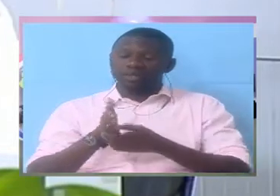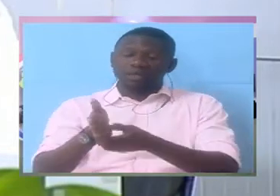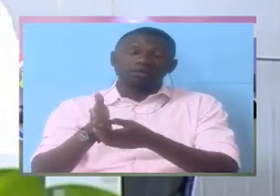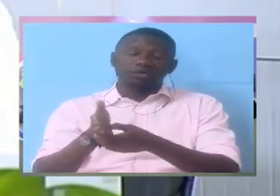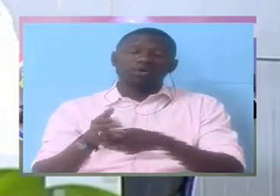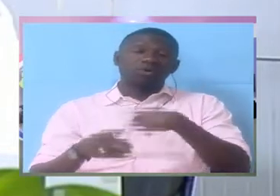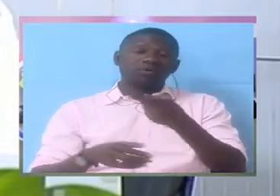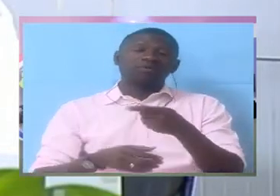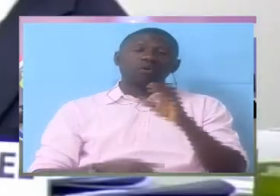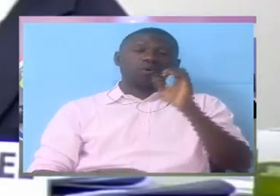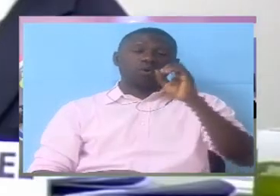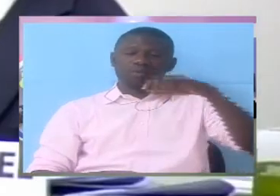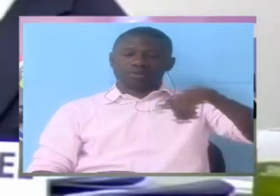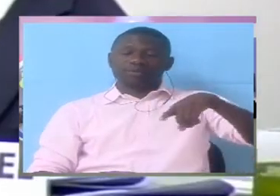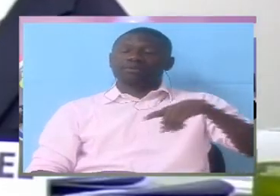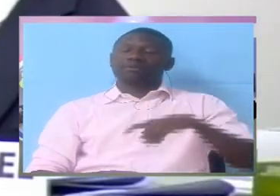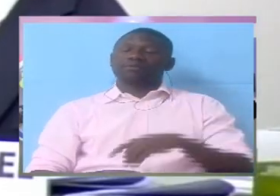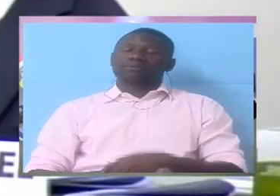mean